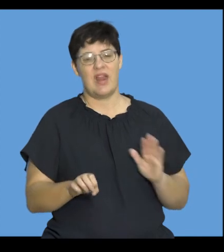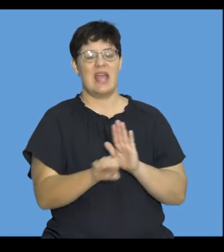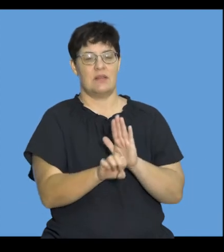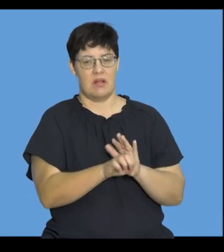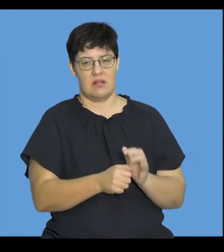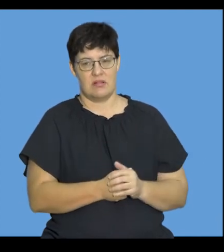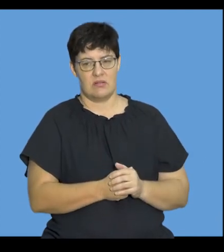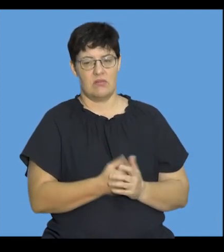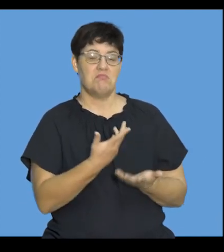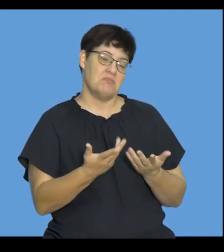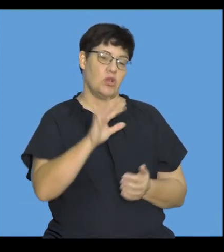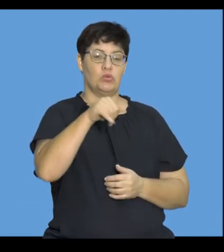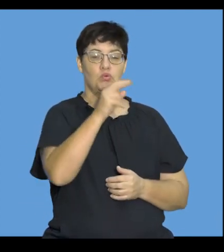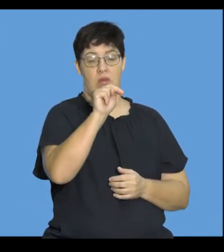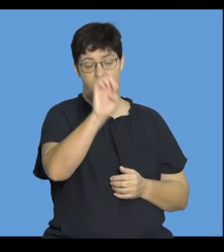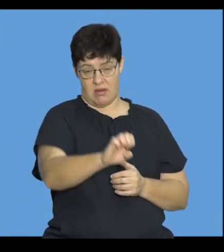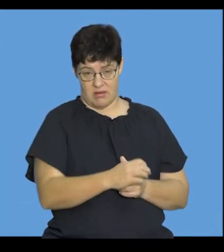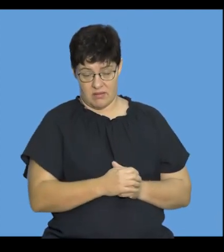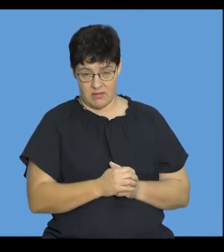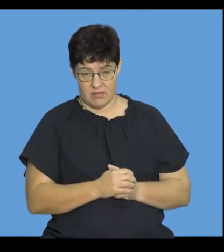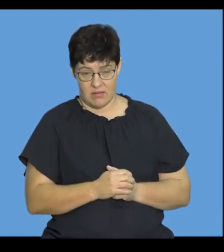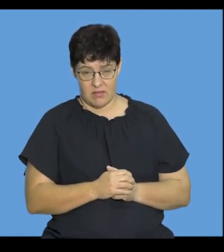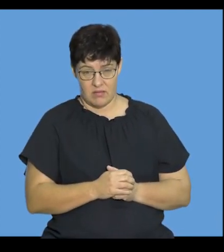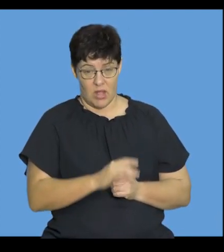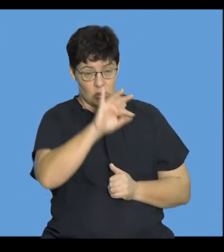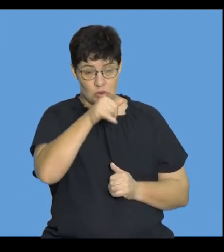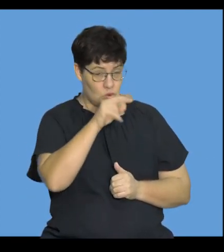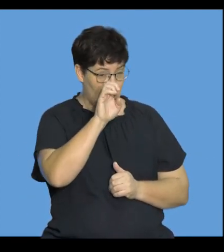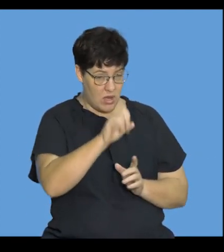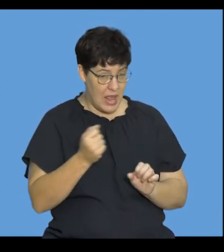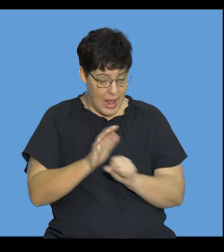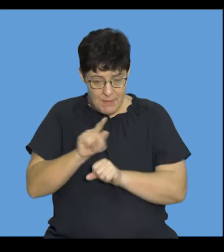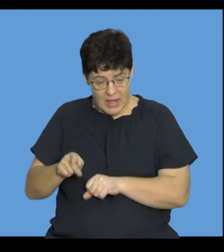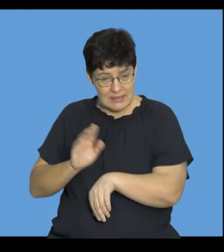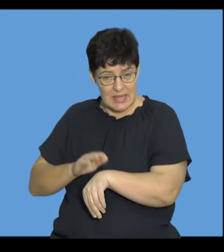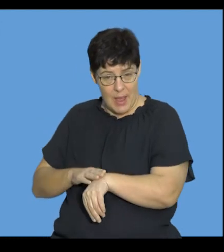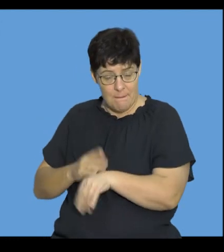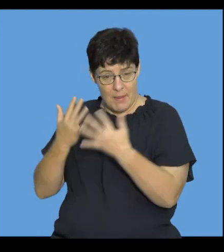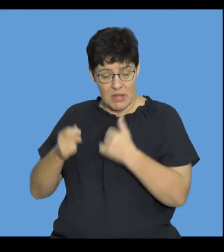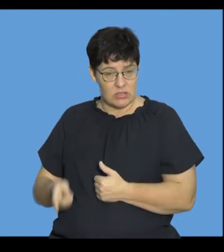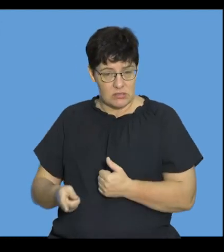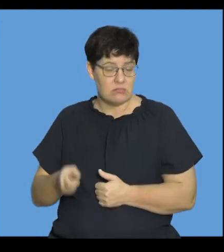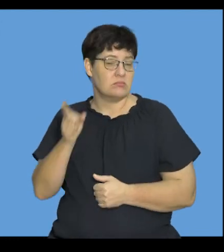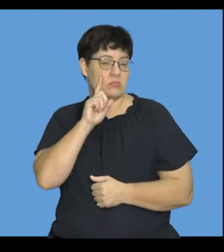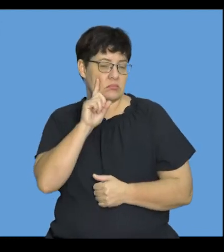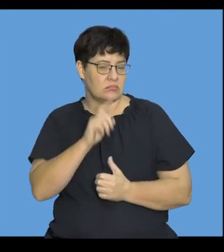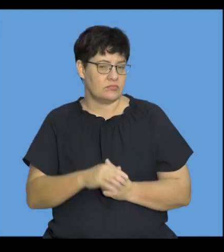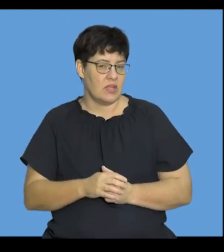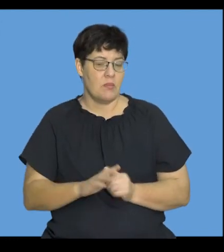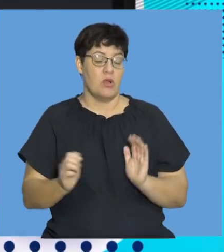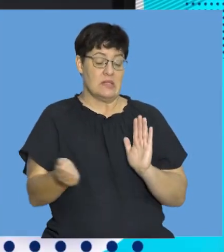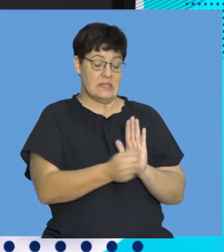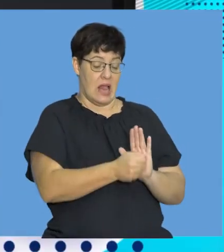let's take June, right? Will June impact on my budget period? Let's check it out. If I sold in